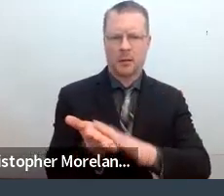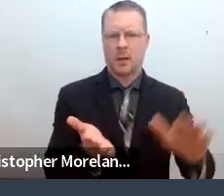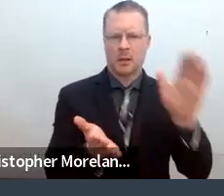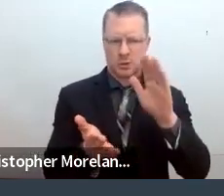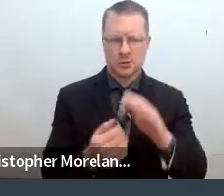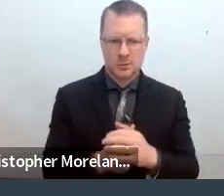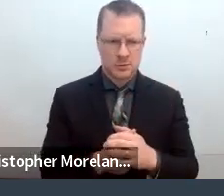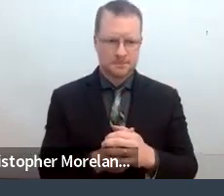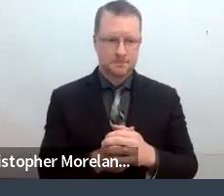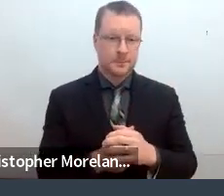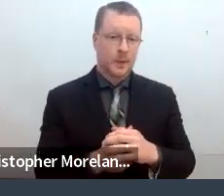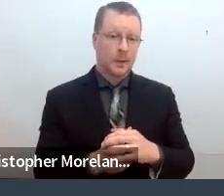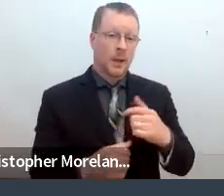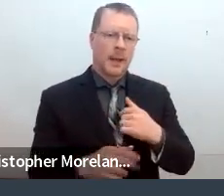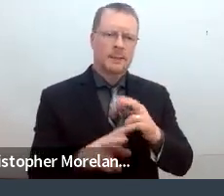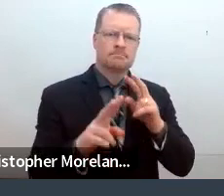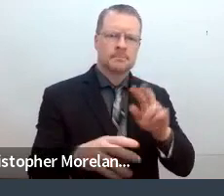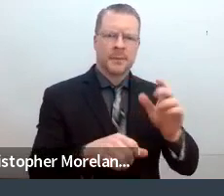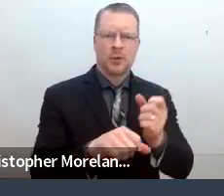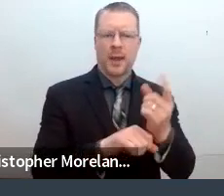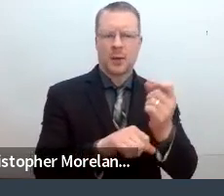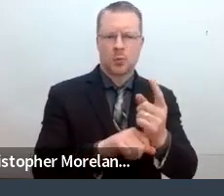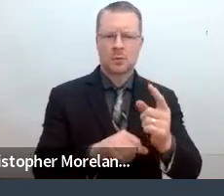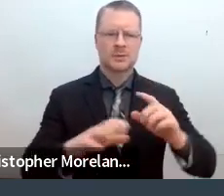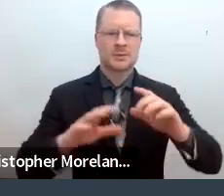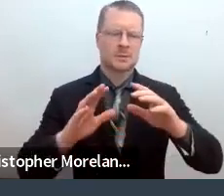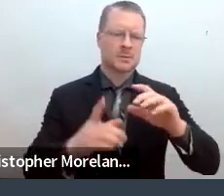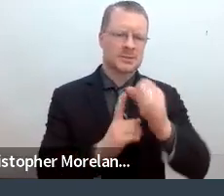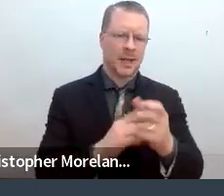American Association of Medical Colleges Conference,